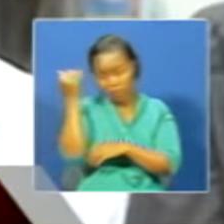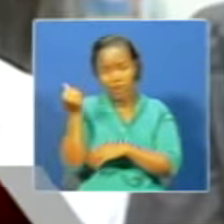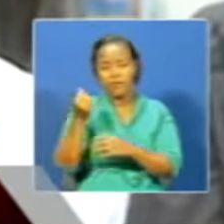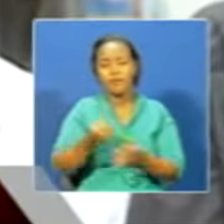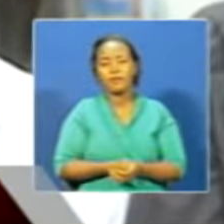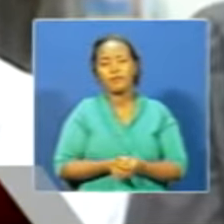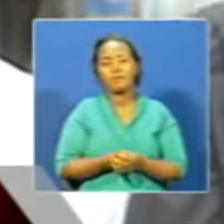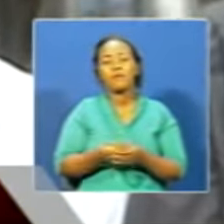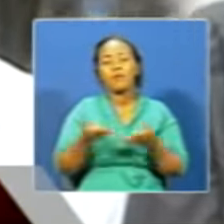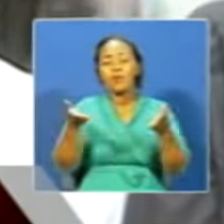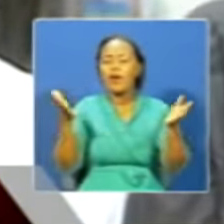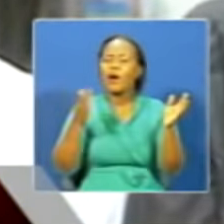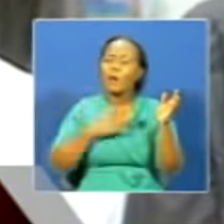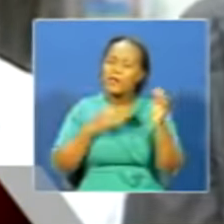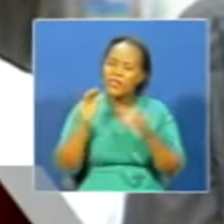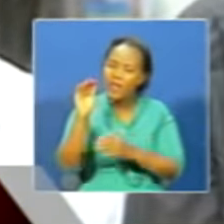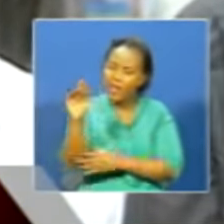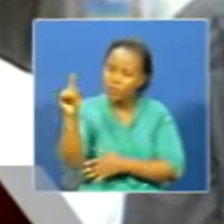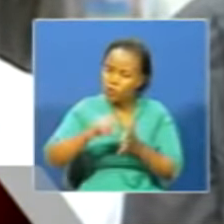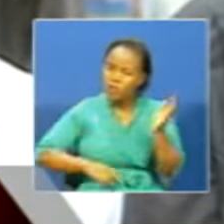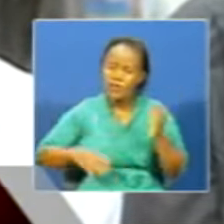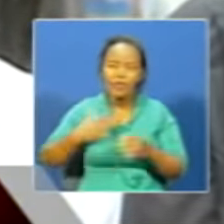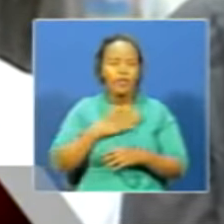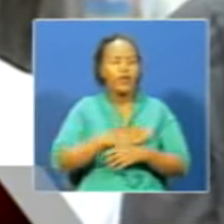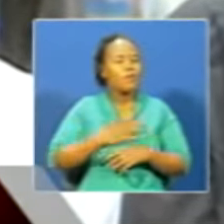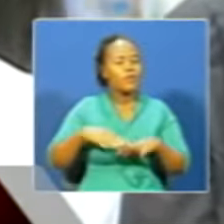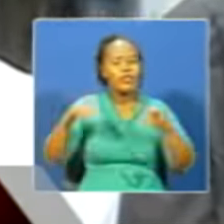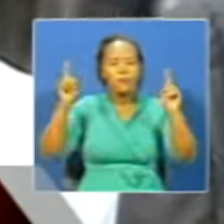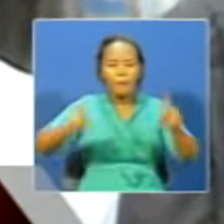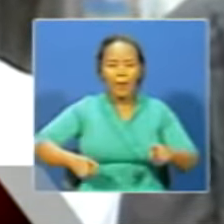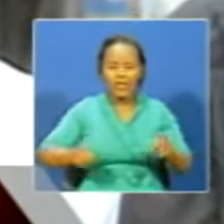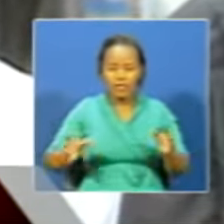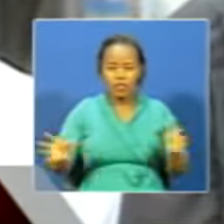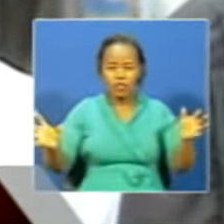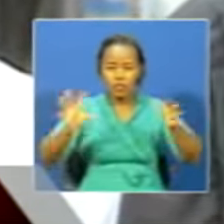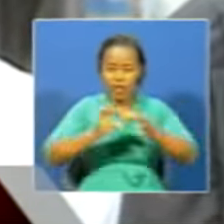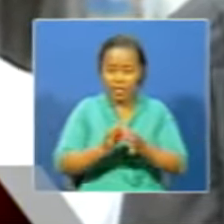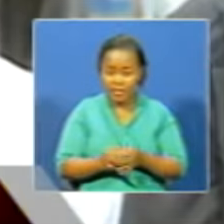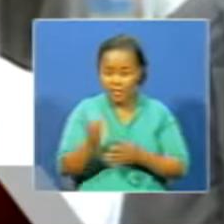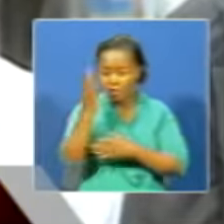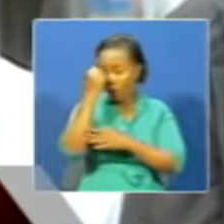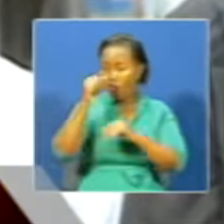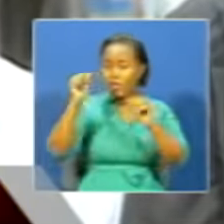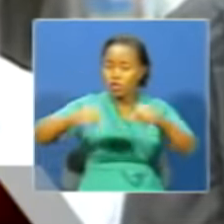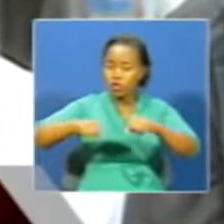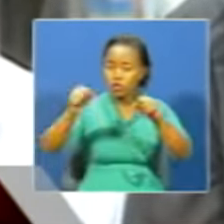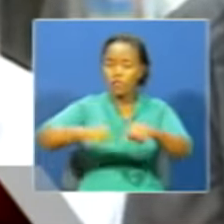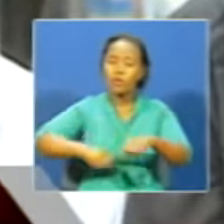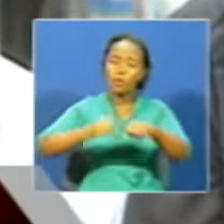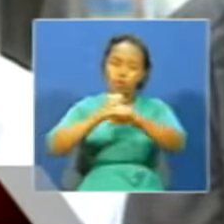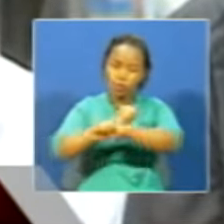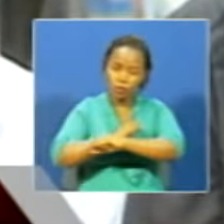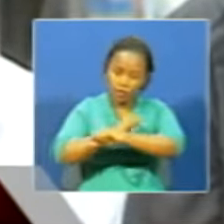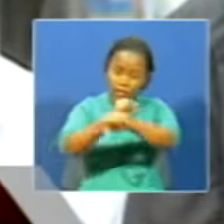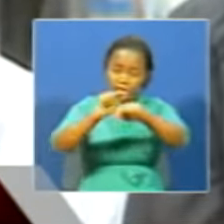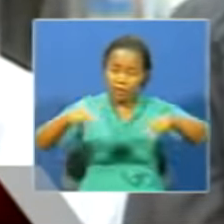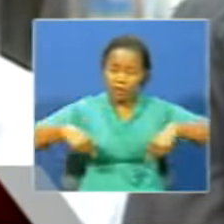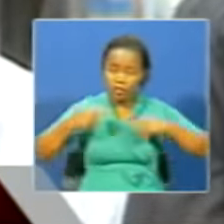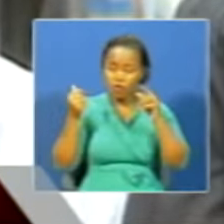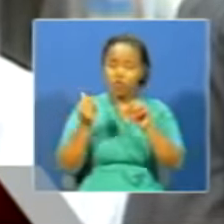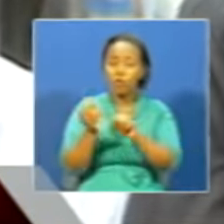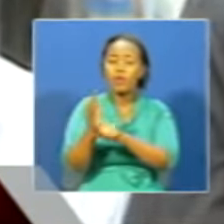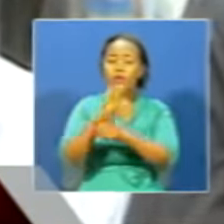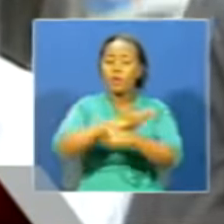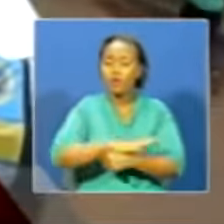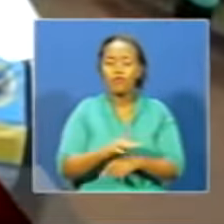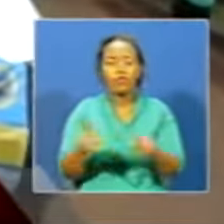Kwa hivyo naomba kwamba tafadhali tushirikiane, ili tuweze kupigana na vita na hii corona na